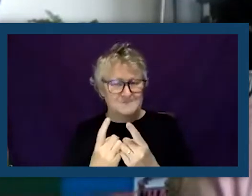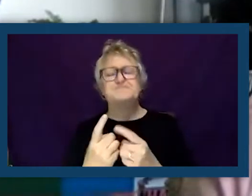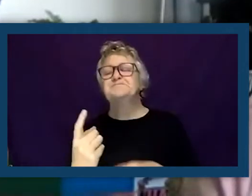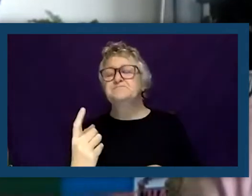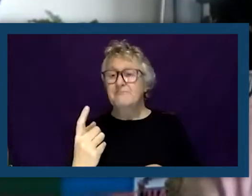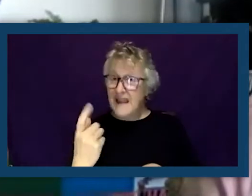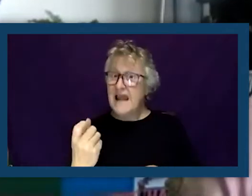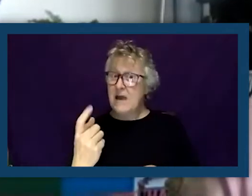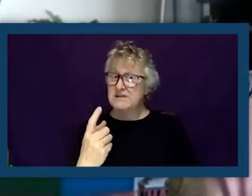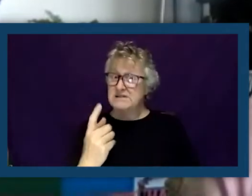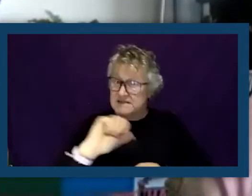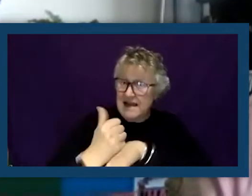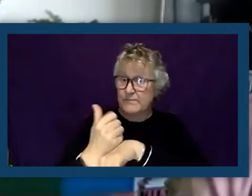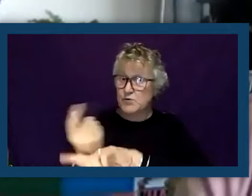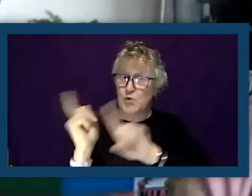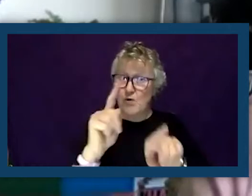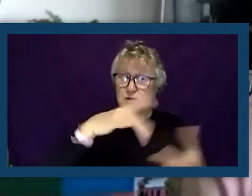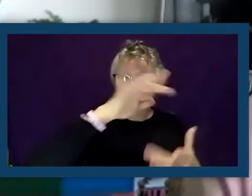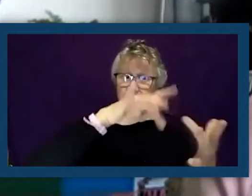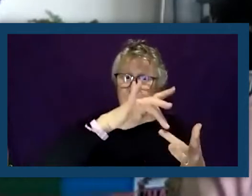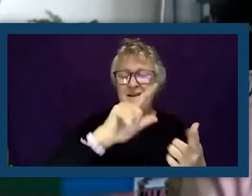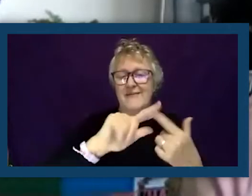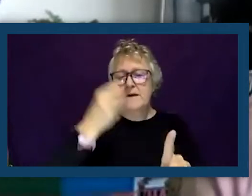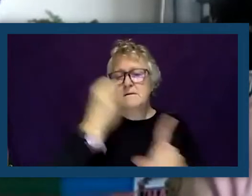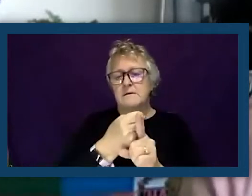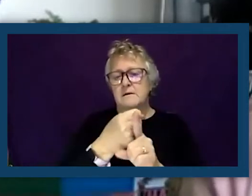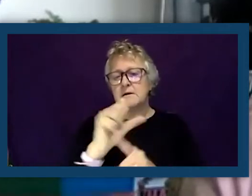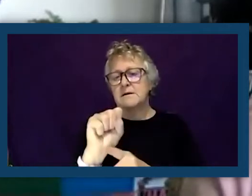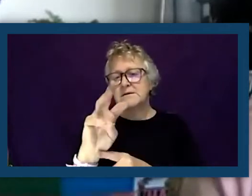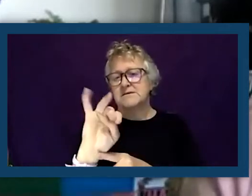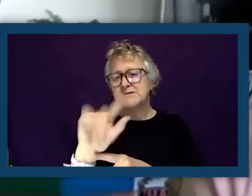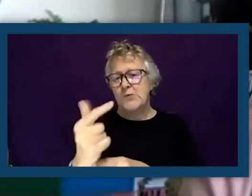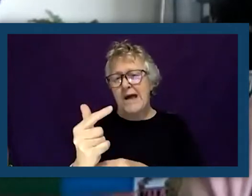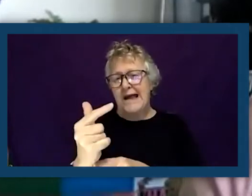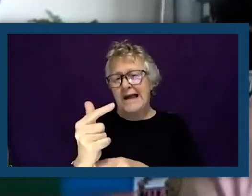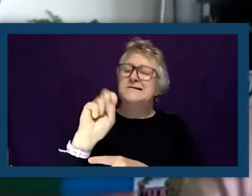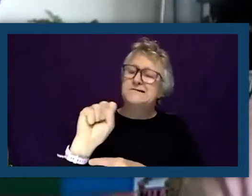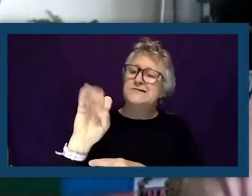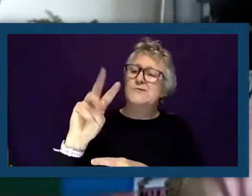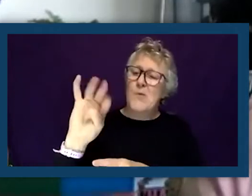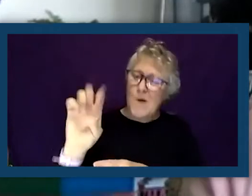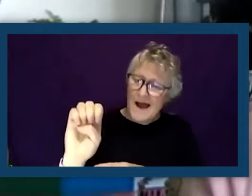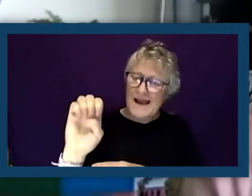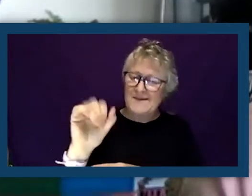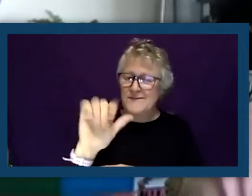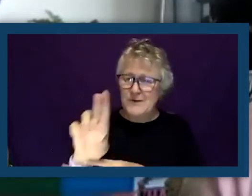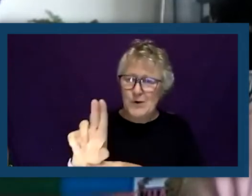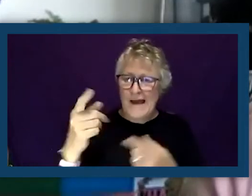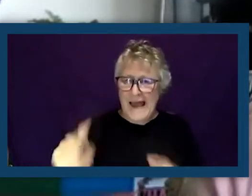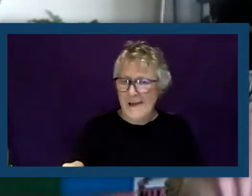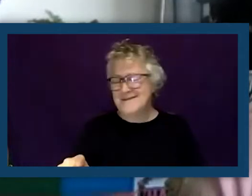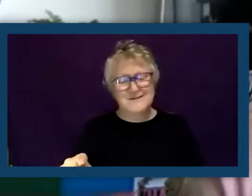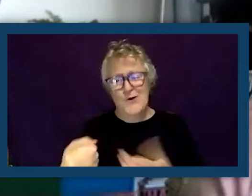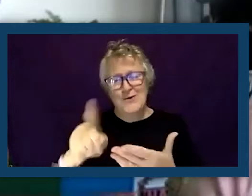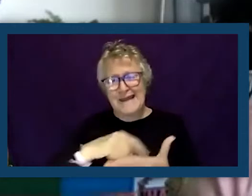pandemic happened, and that trip was canceled. So I was sort of stumbling around to find an internship, and actually found a field organizing internship